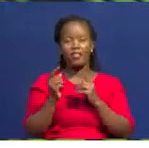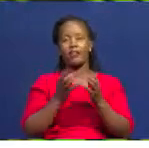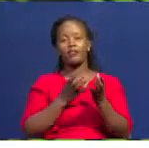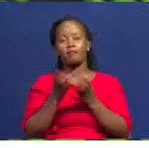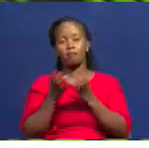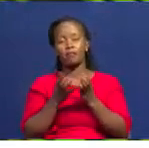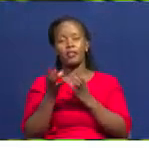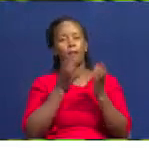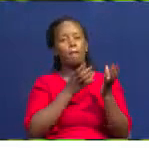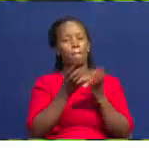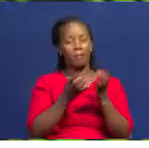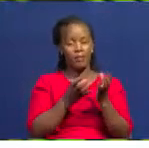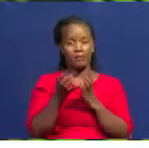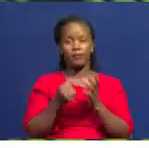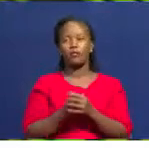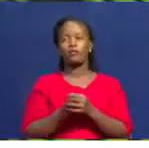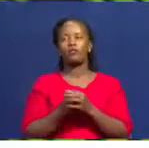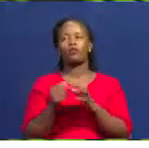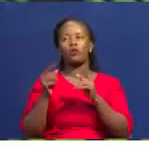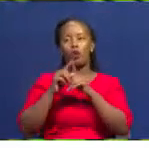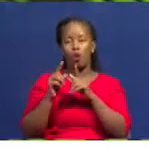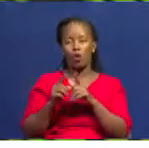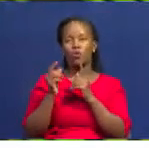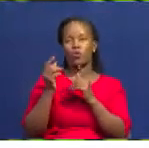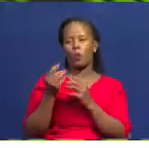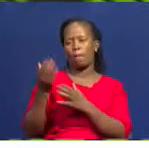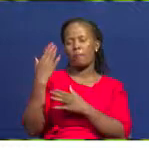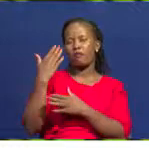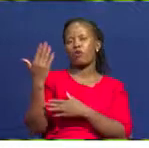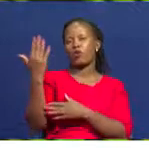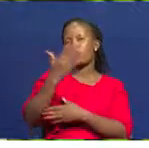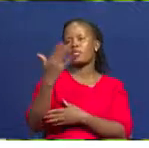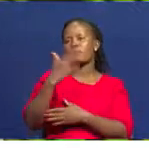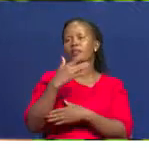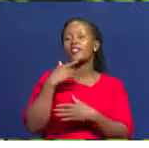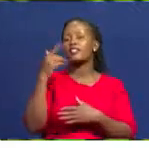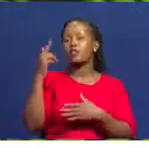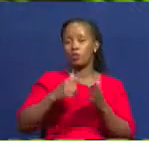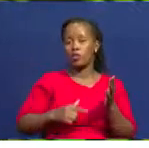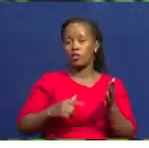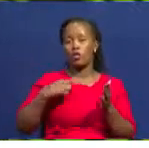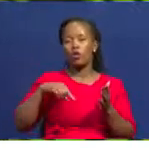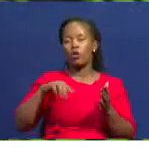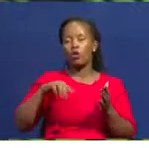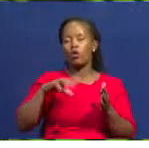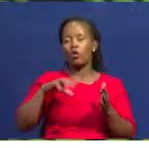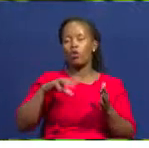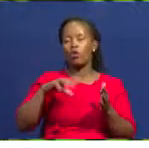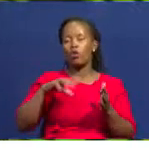spirit. And as Ian said, we've got to become